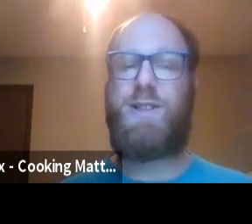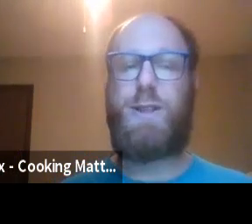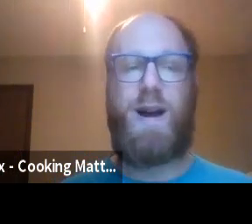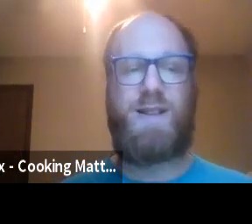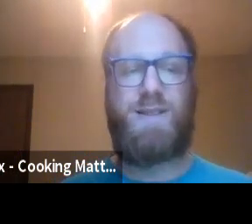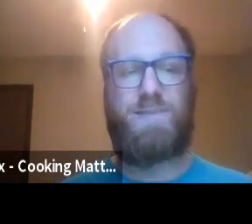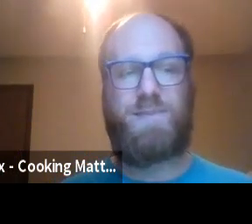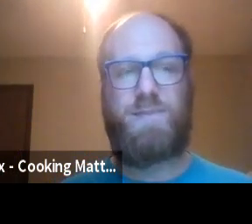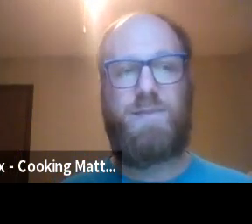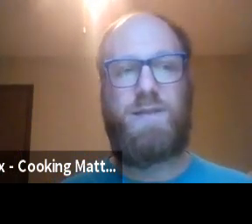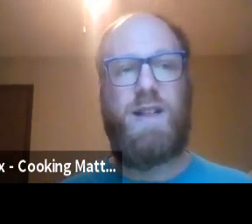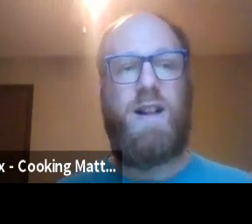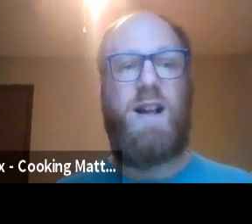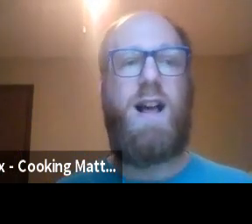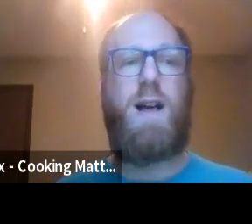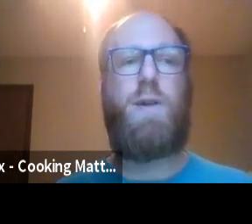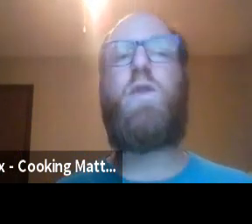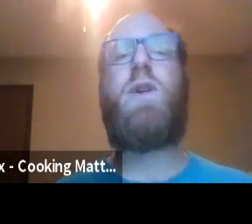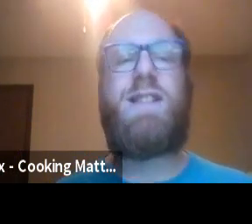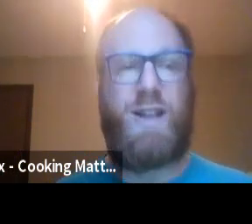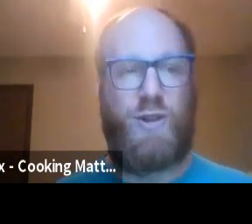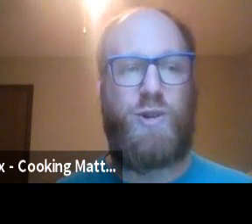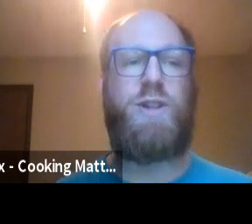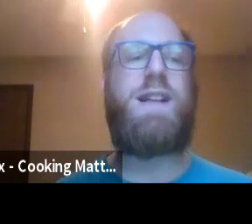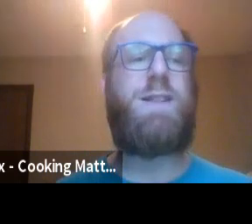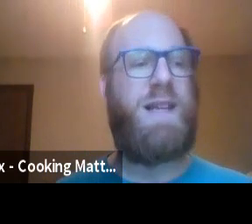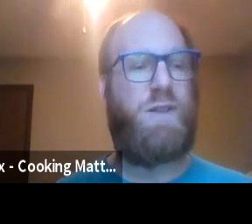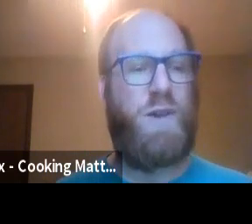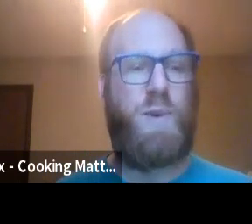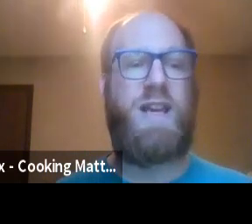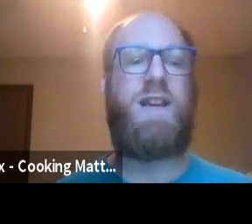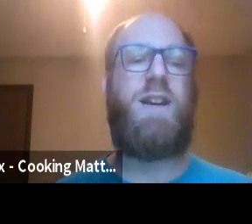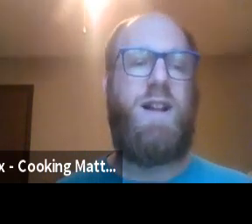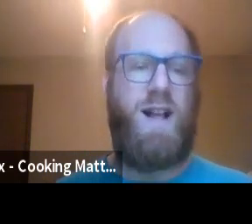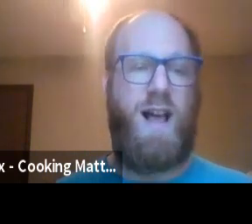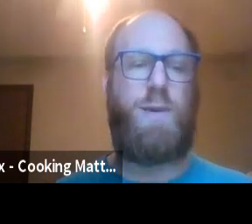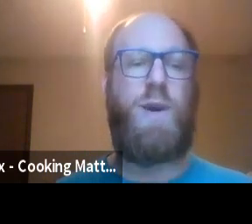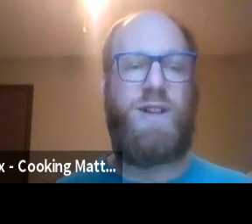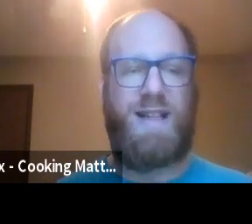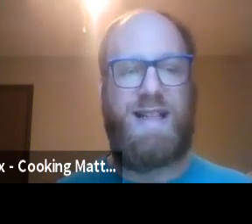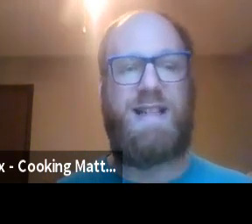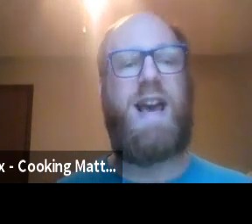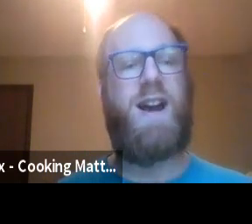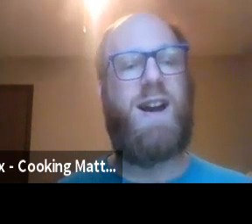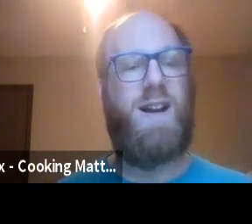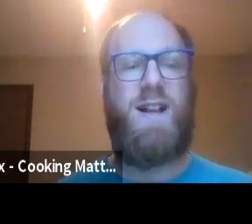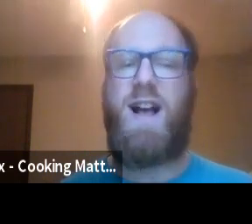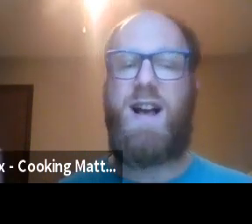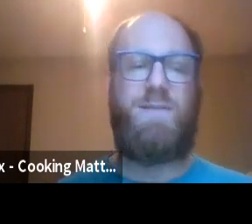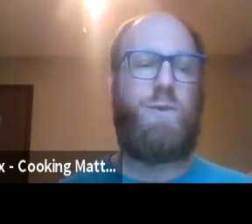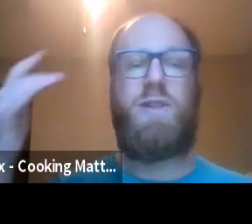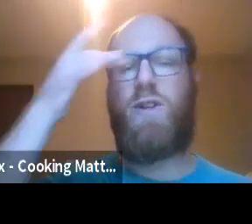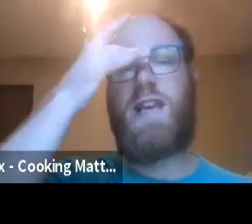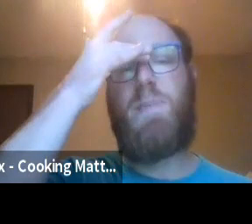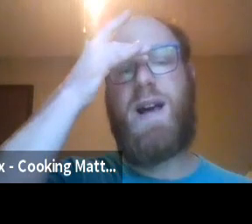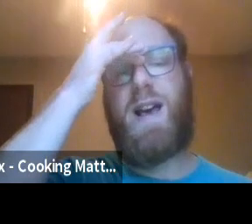type them in the search box. Of course, think through your recipes for the week and what you're going to need there.